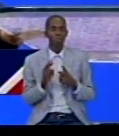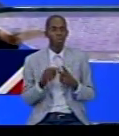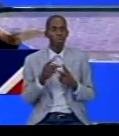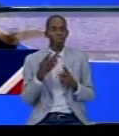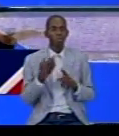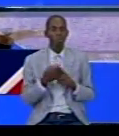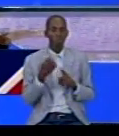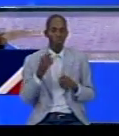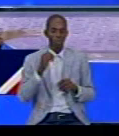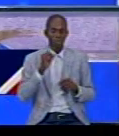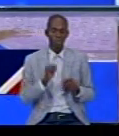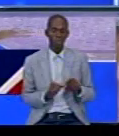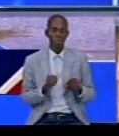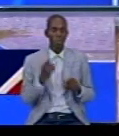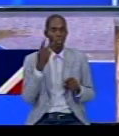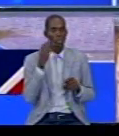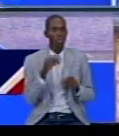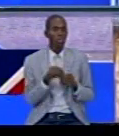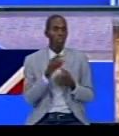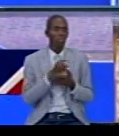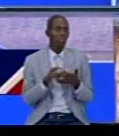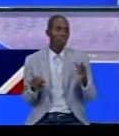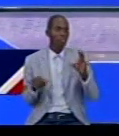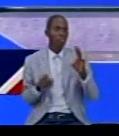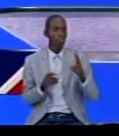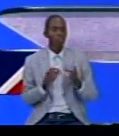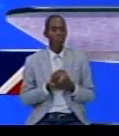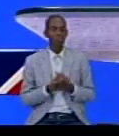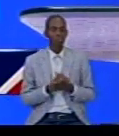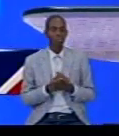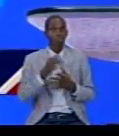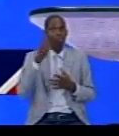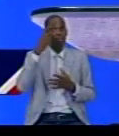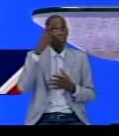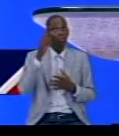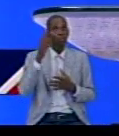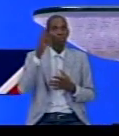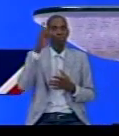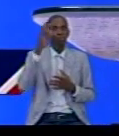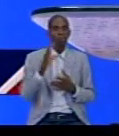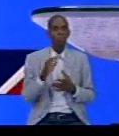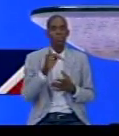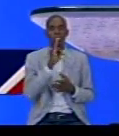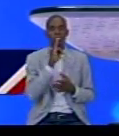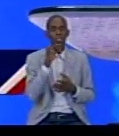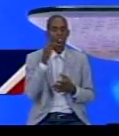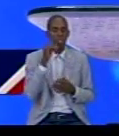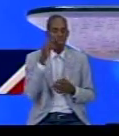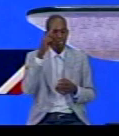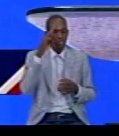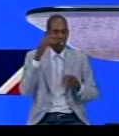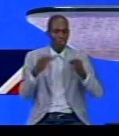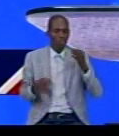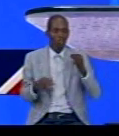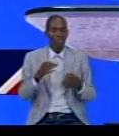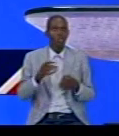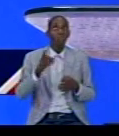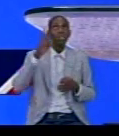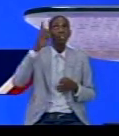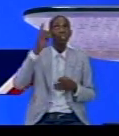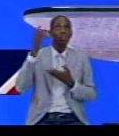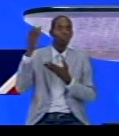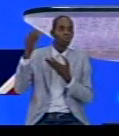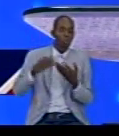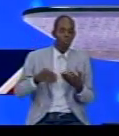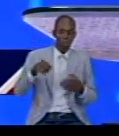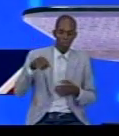from the south. Look at verse 7. Verse 7 says, but God is the judge. He putteth down